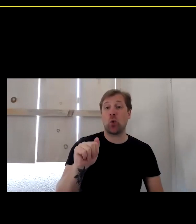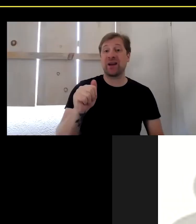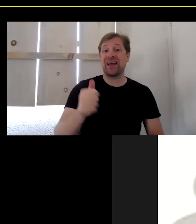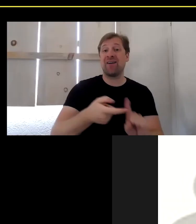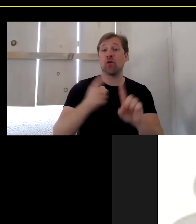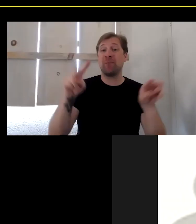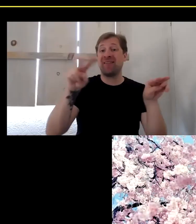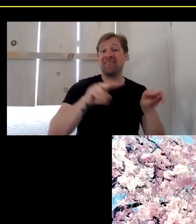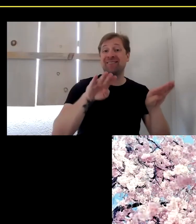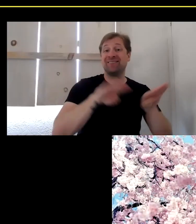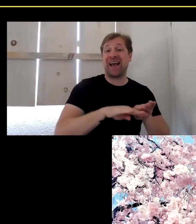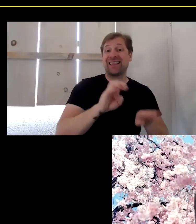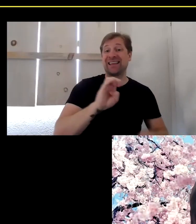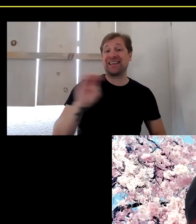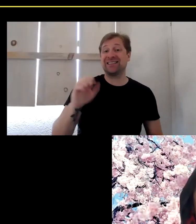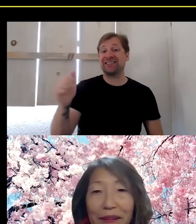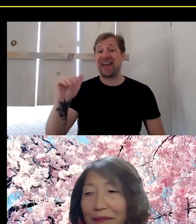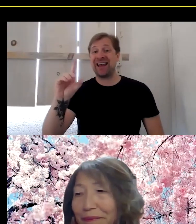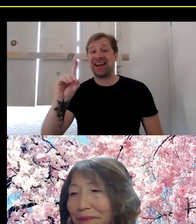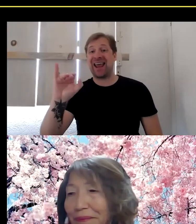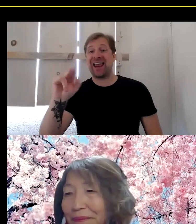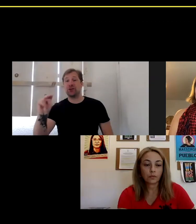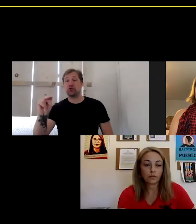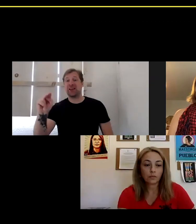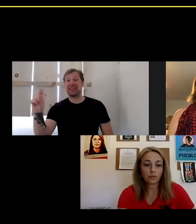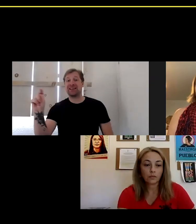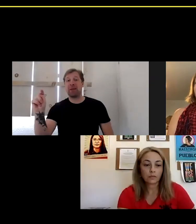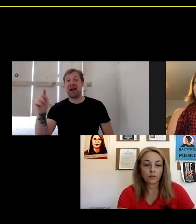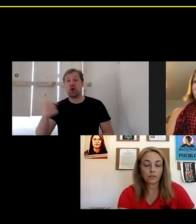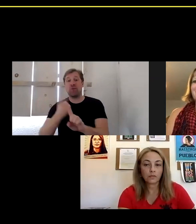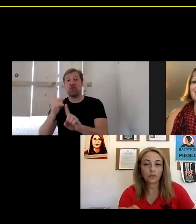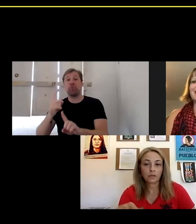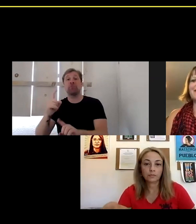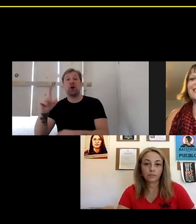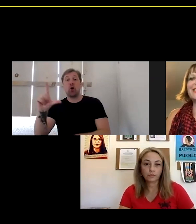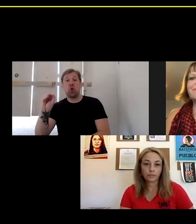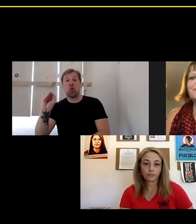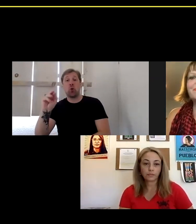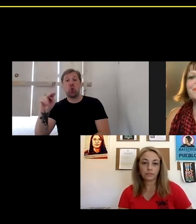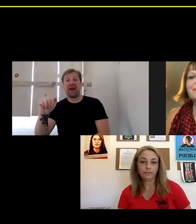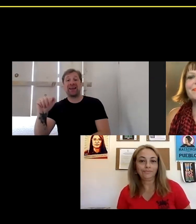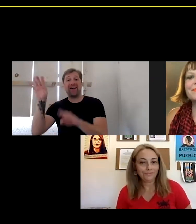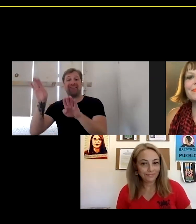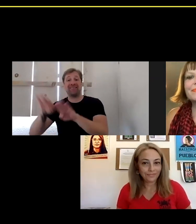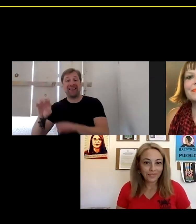East and Adrian Tamayo from Lorena Elementary in East to go through the issues.